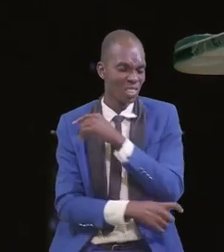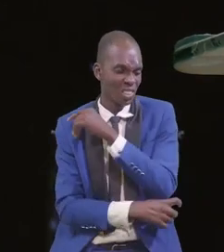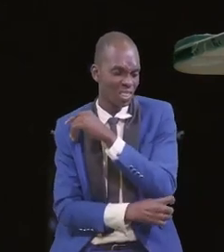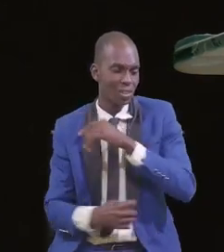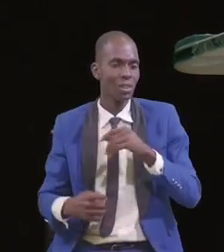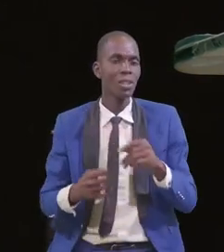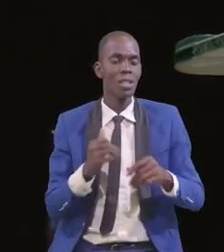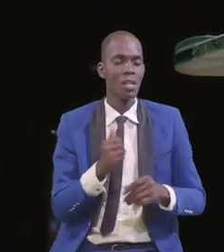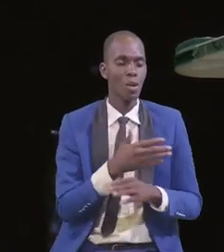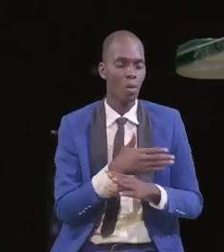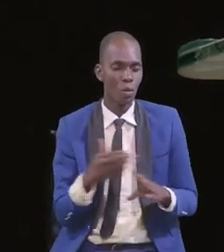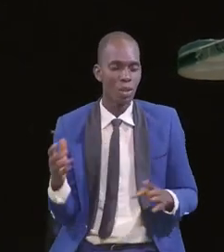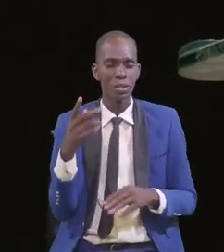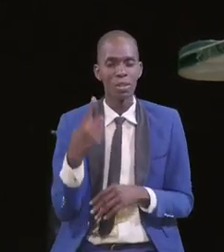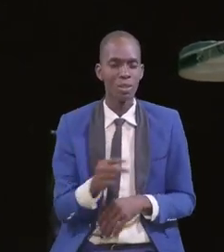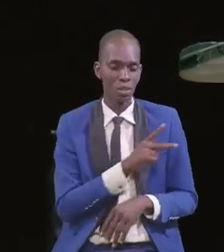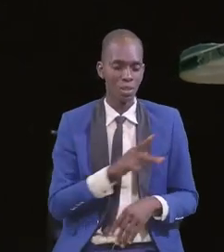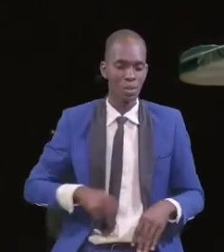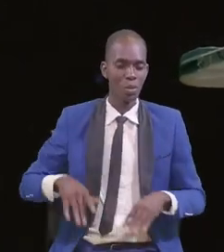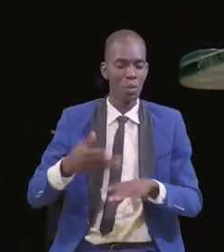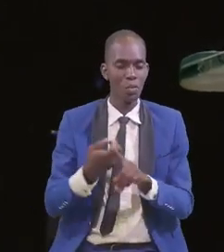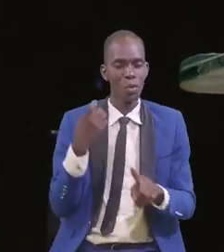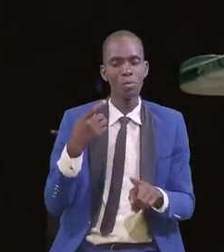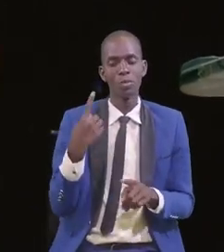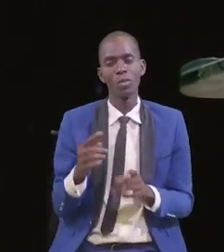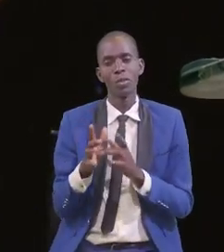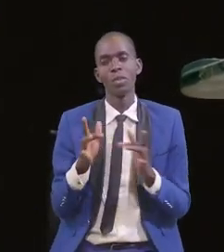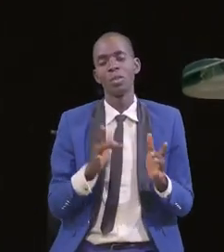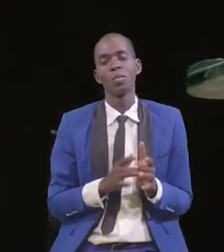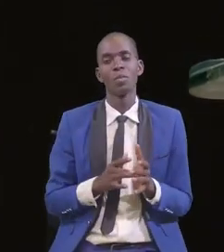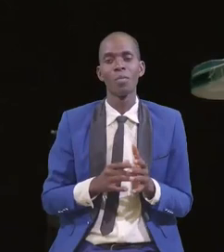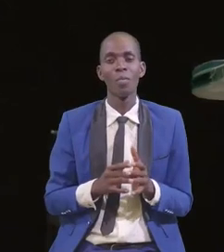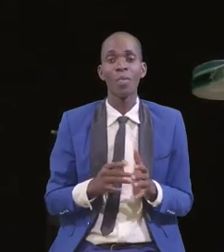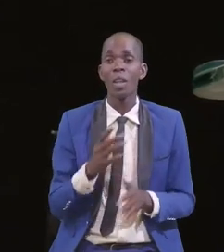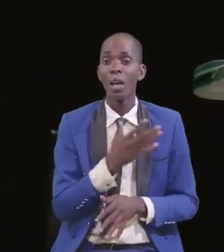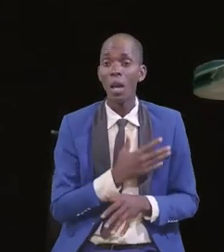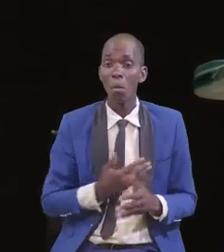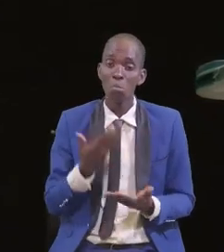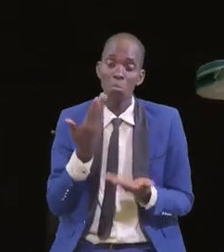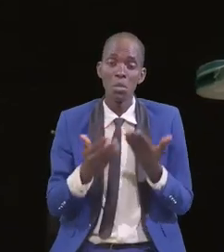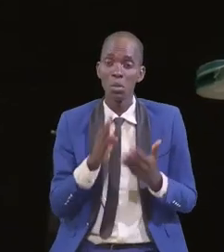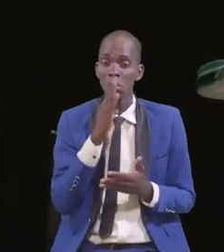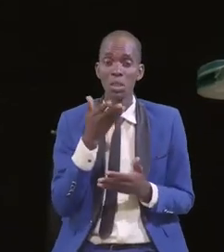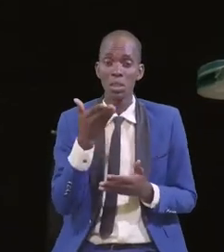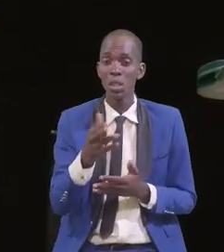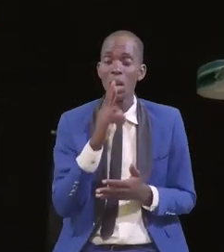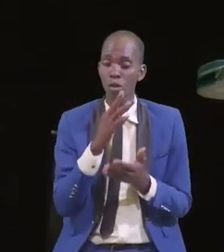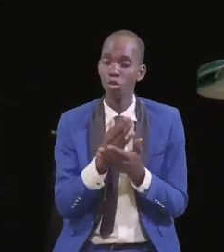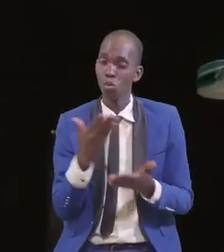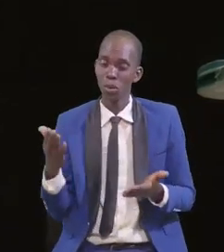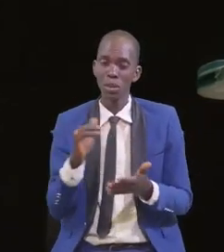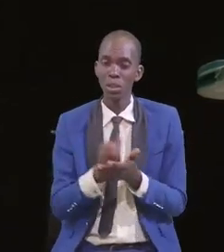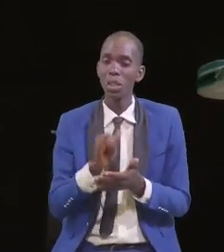devil, not from the Father, God in heaven. Maybe there are some things that legitimately belong to